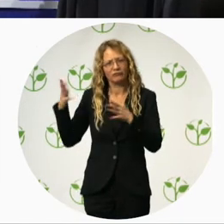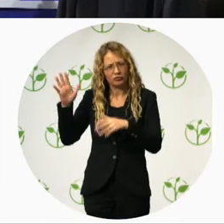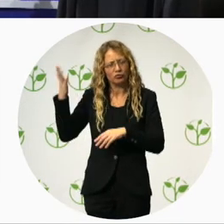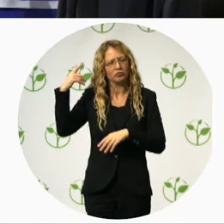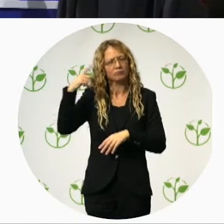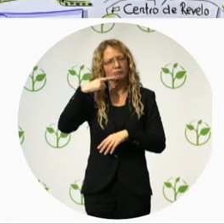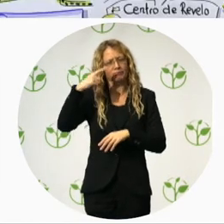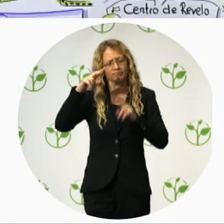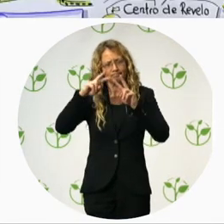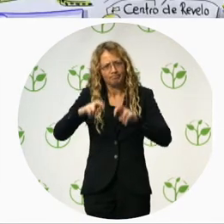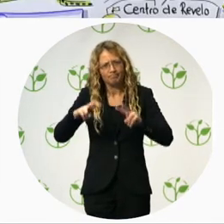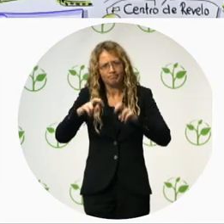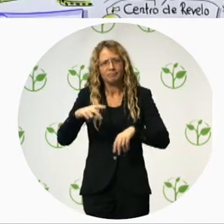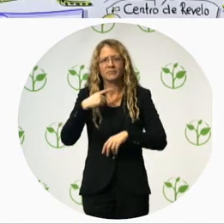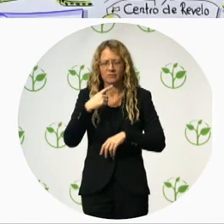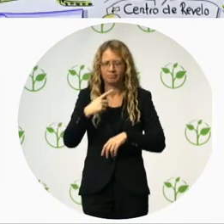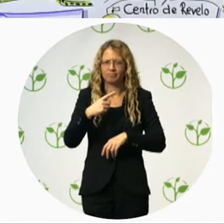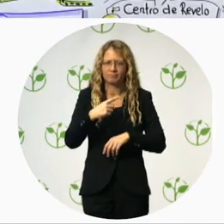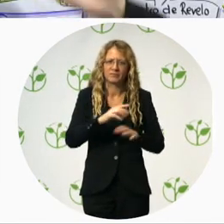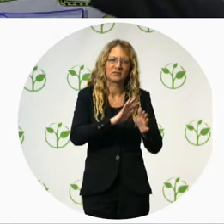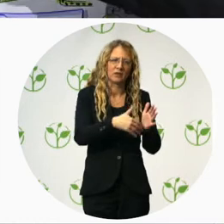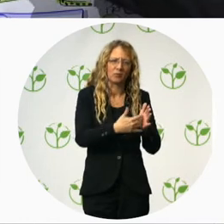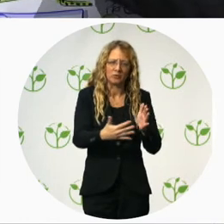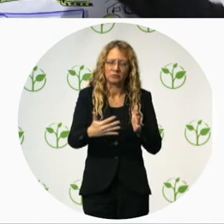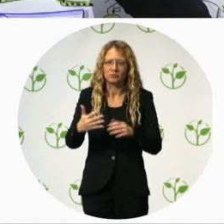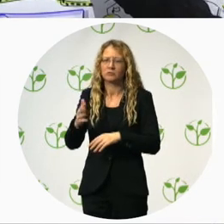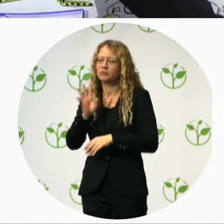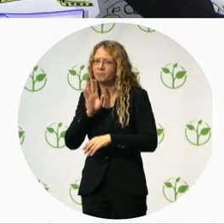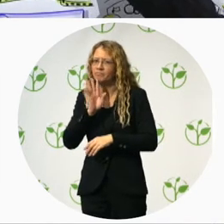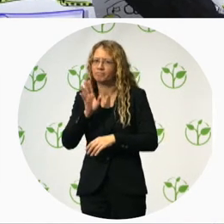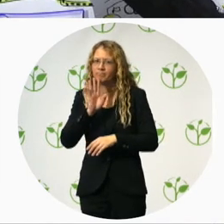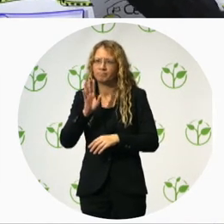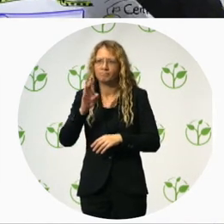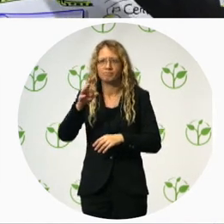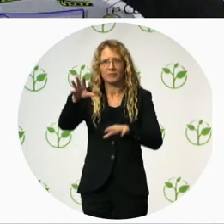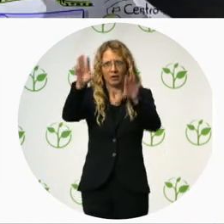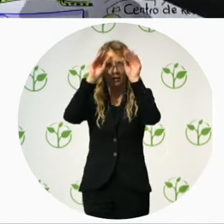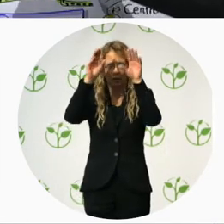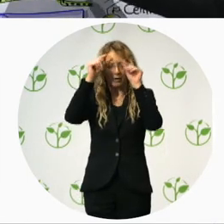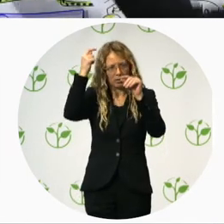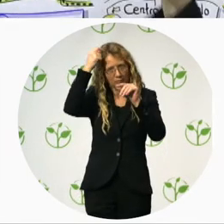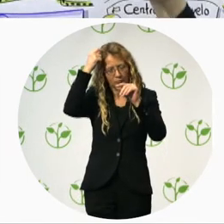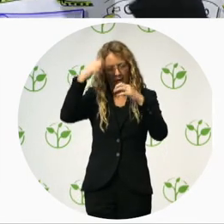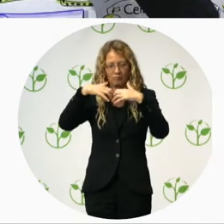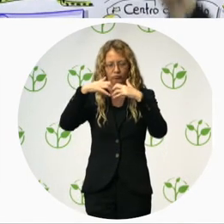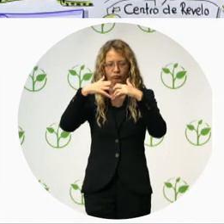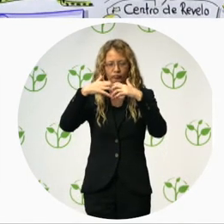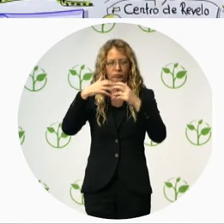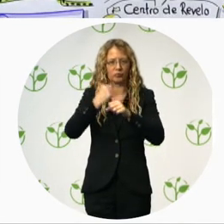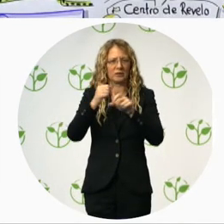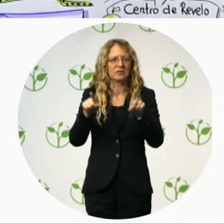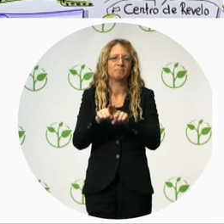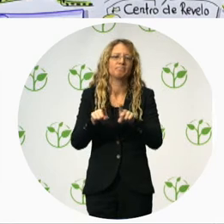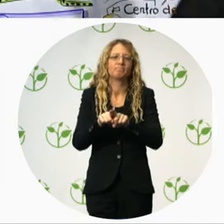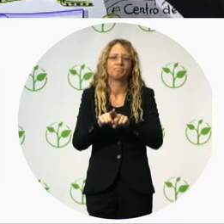language actually works in the same area of your brain, and making sure that children, deaf children, but also